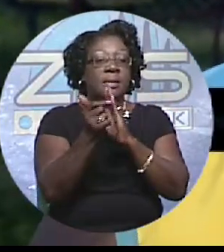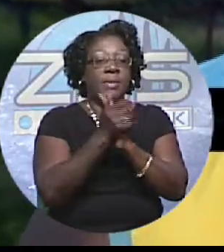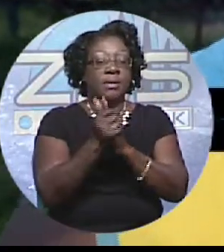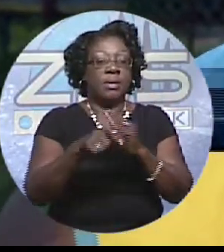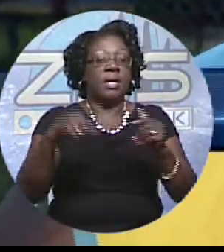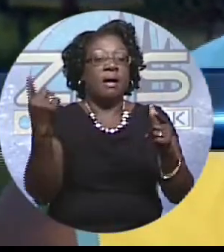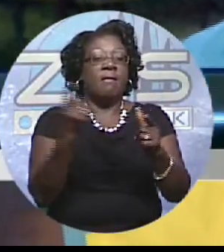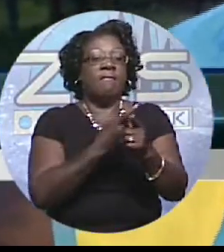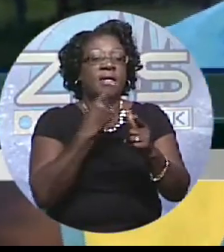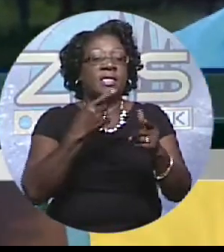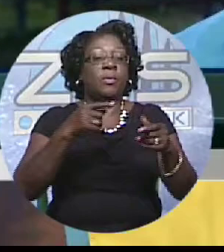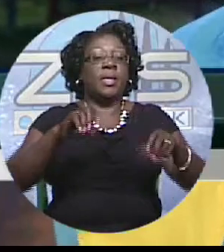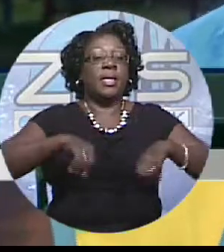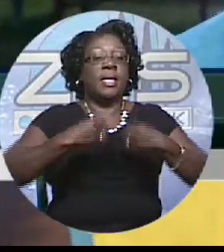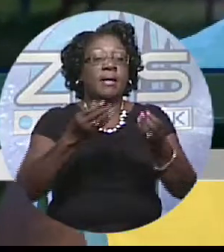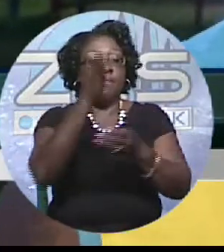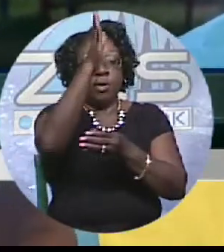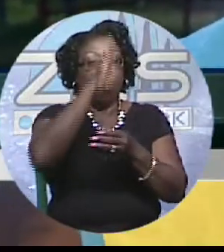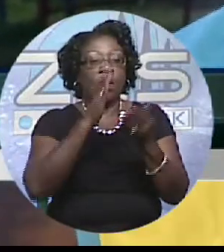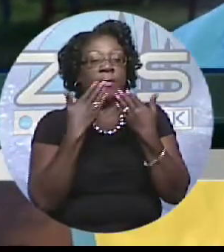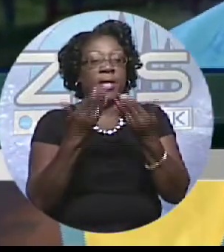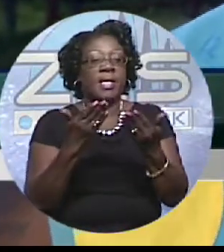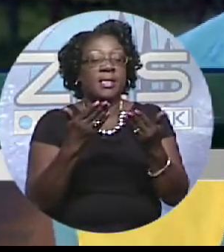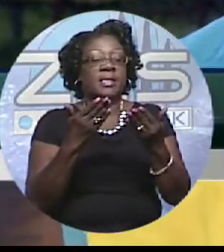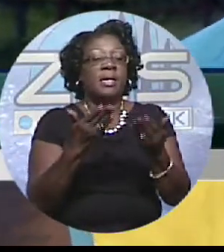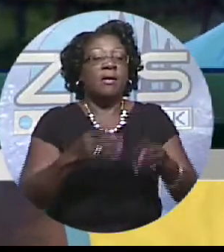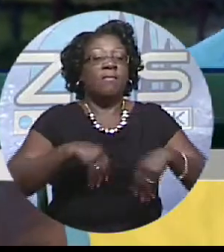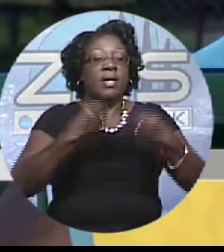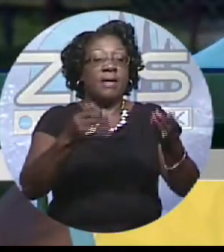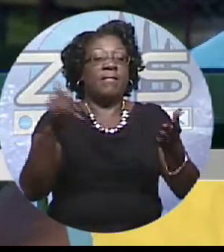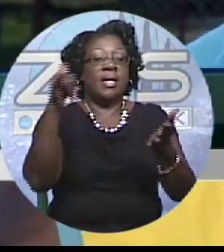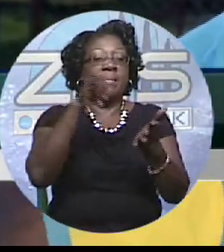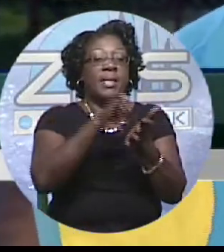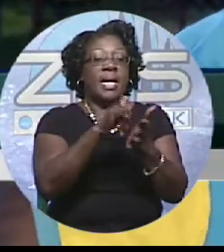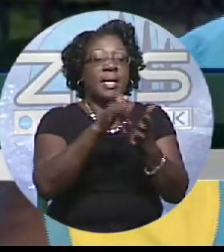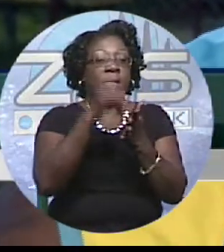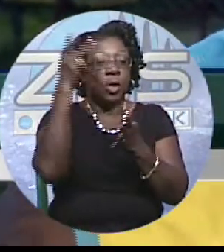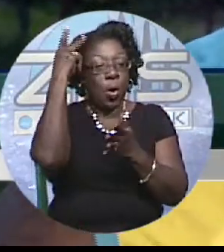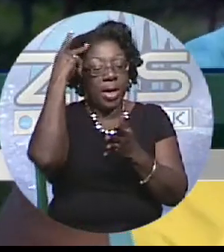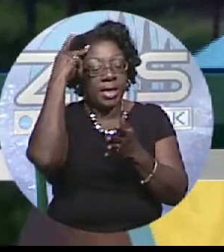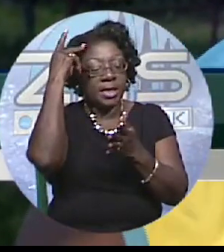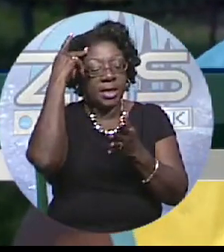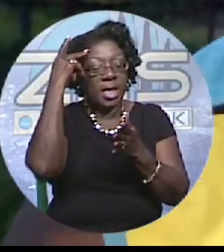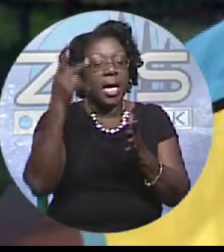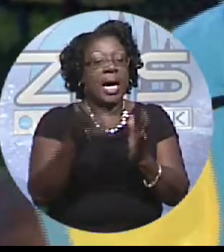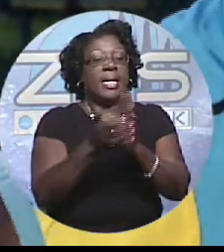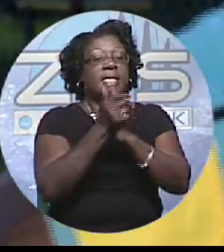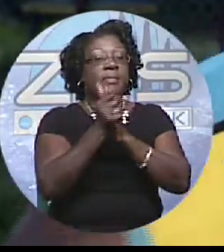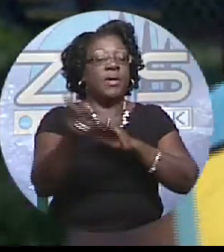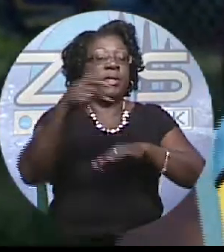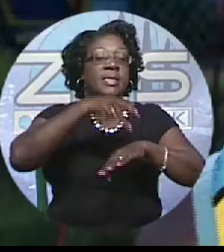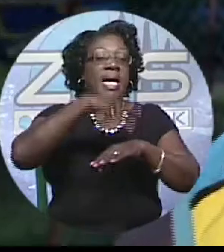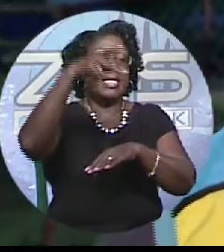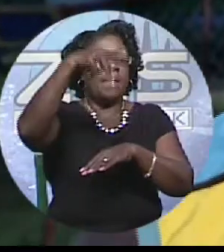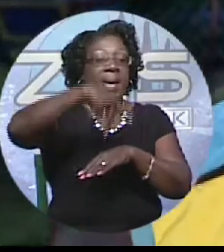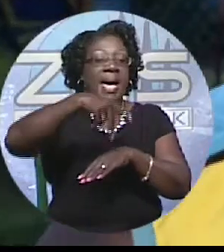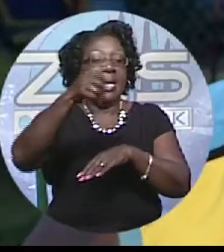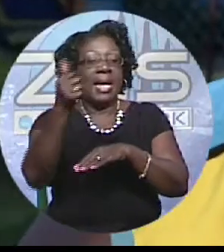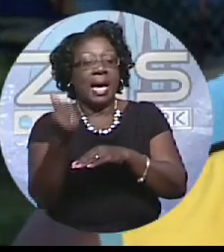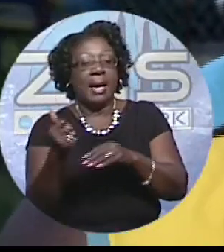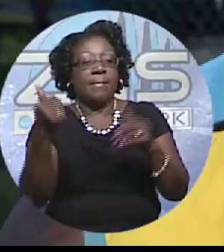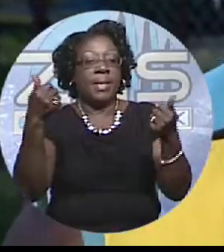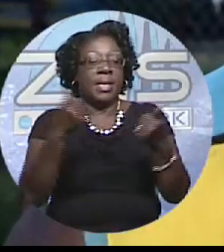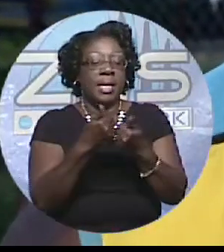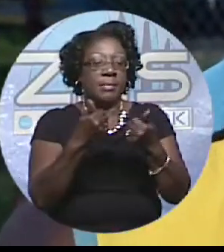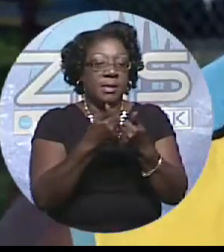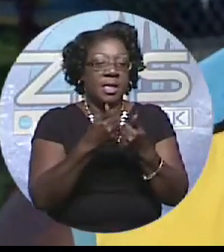want to give God thanks for giving me the strength and knowledge to represent my country once again at the Pan Am Games. It was an experience because it was